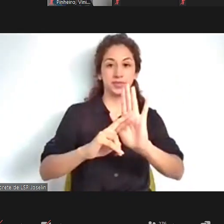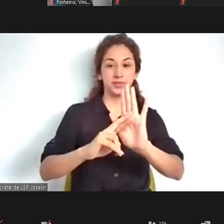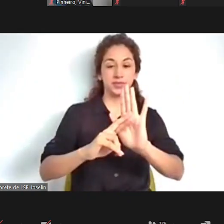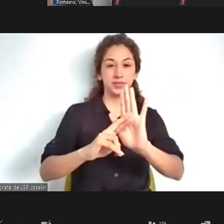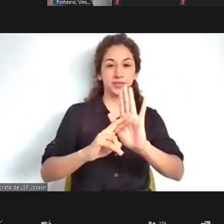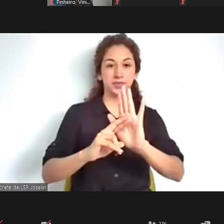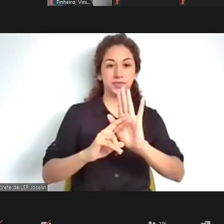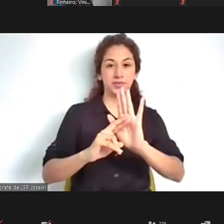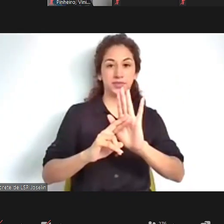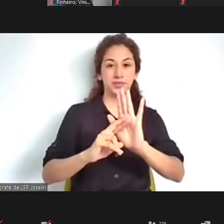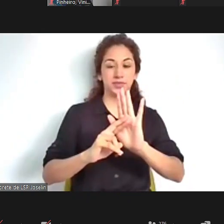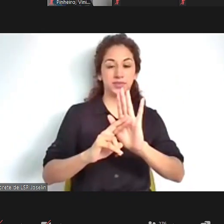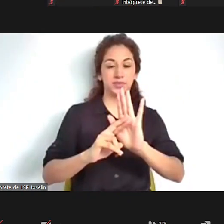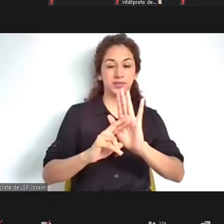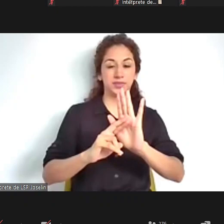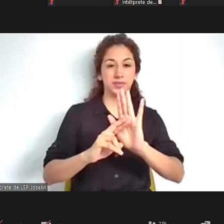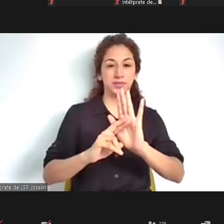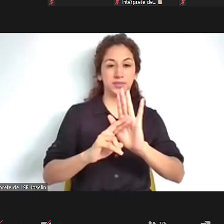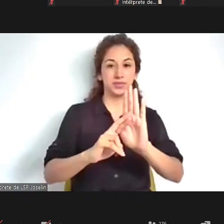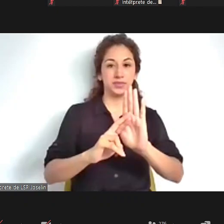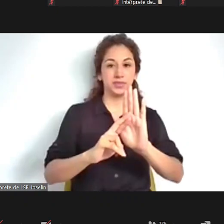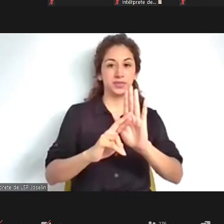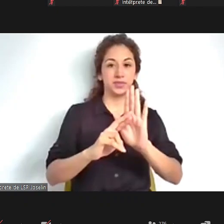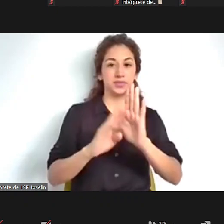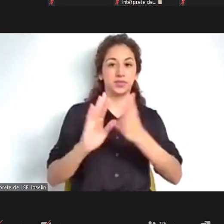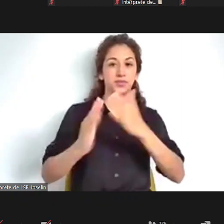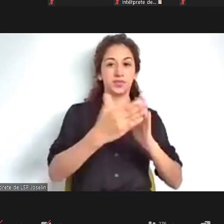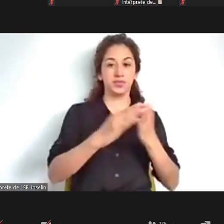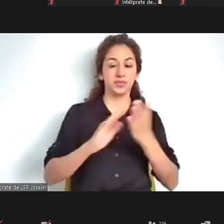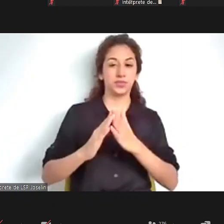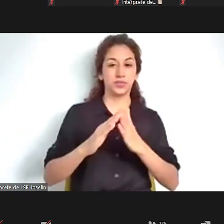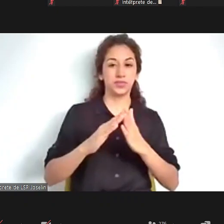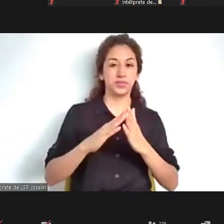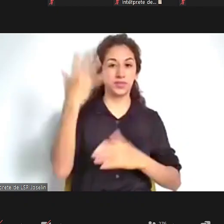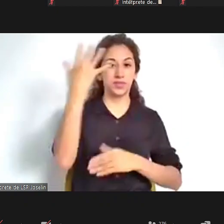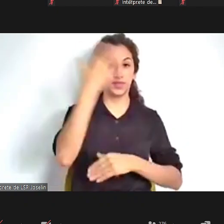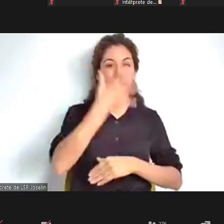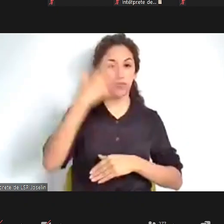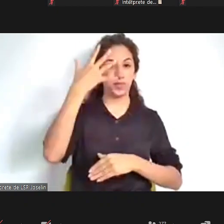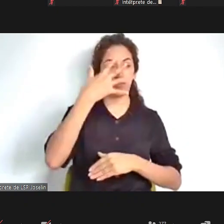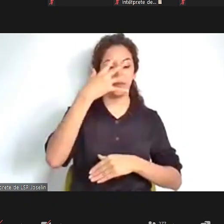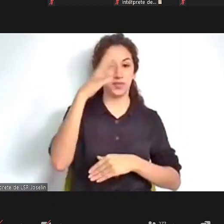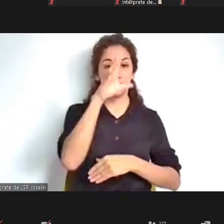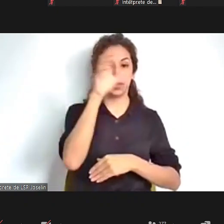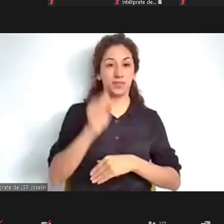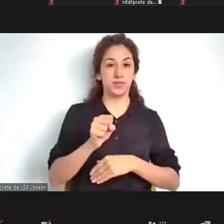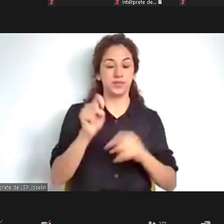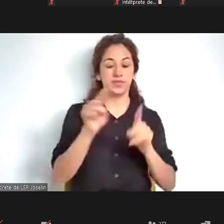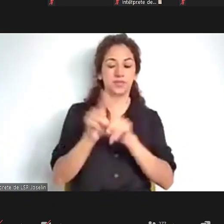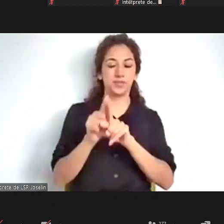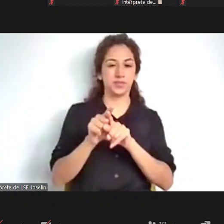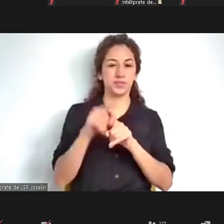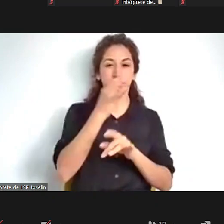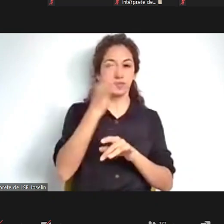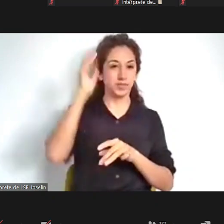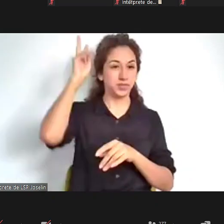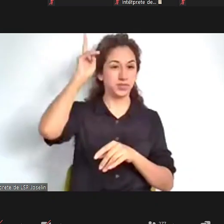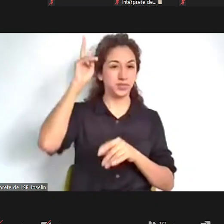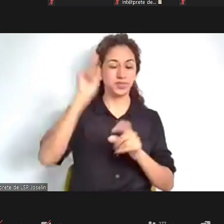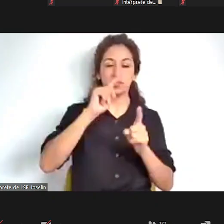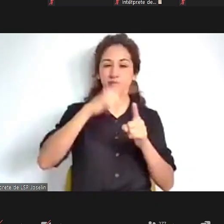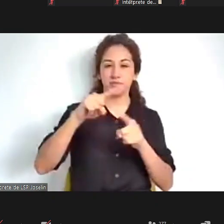especially to the indigenous and african sending uh people